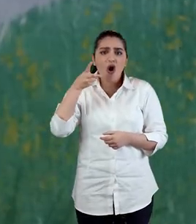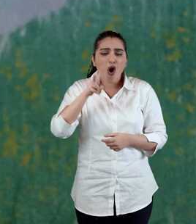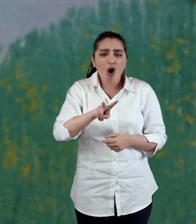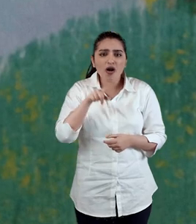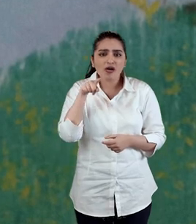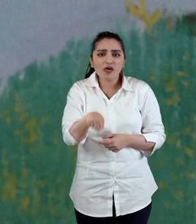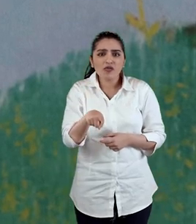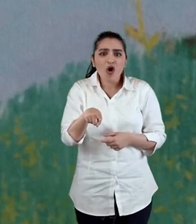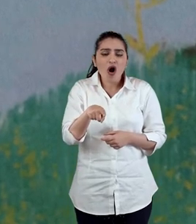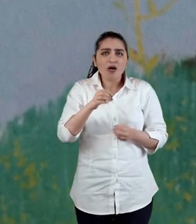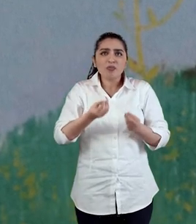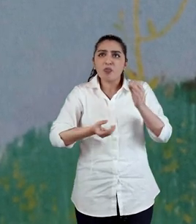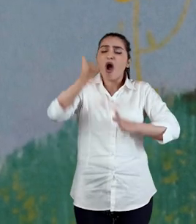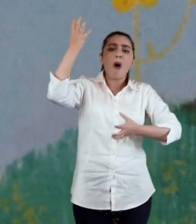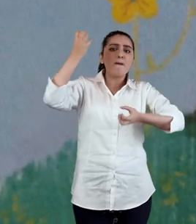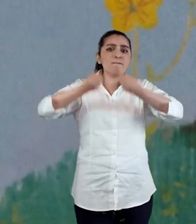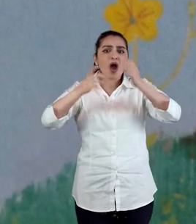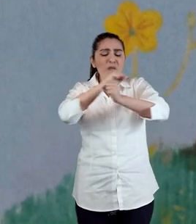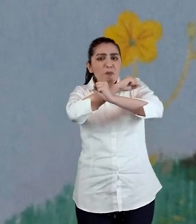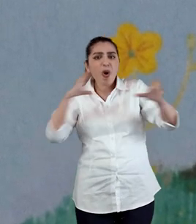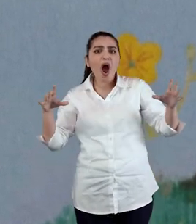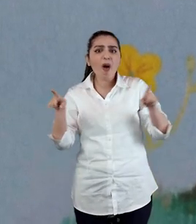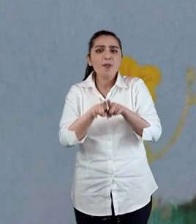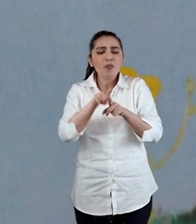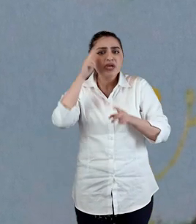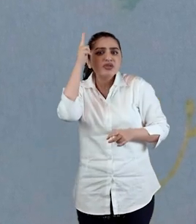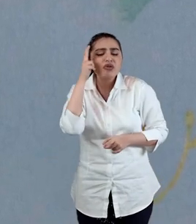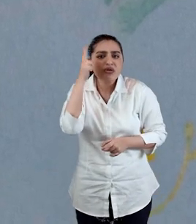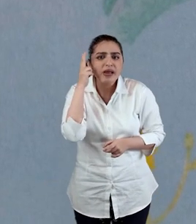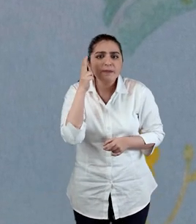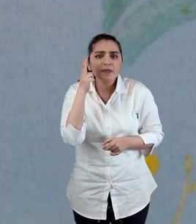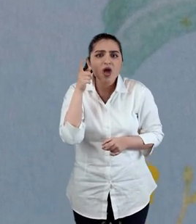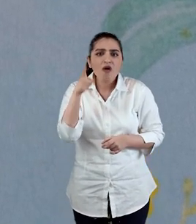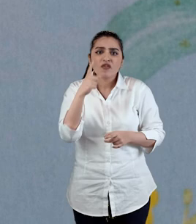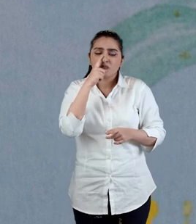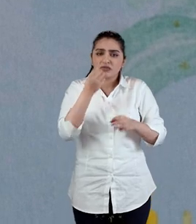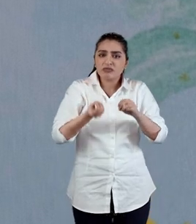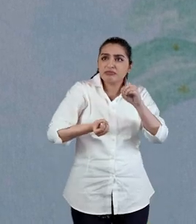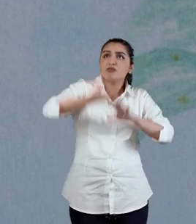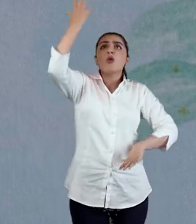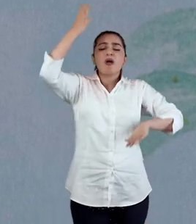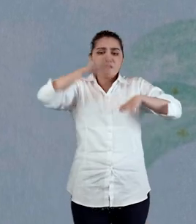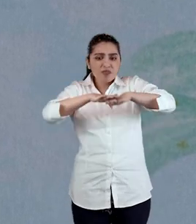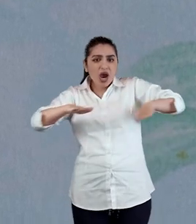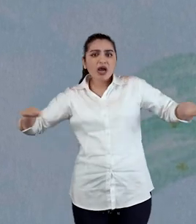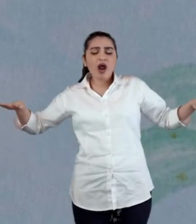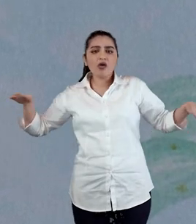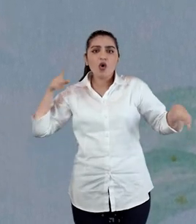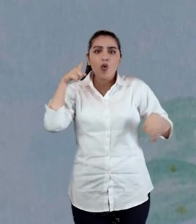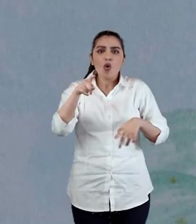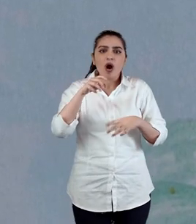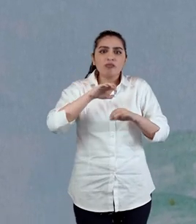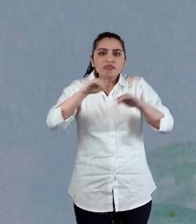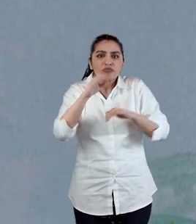she popped above ground, Mole was feeling quite tense. Her digging had set off a chain